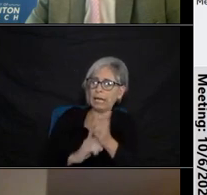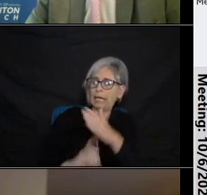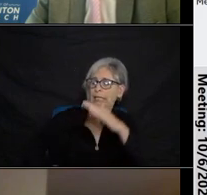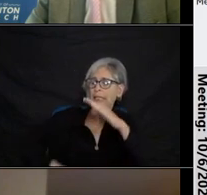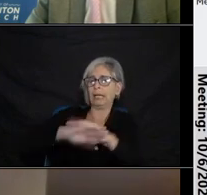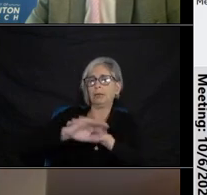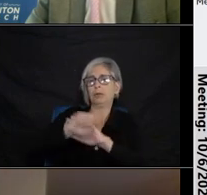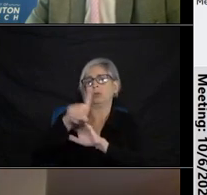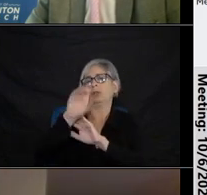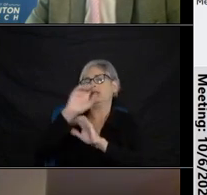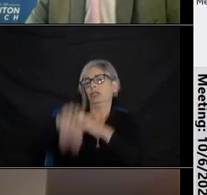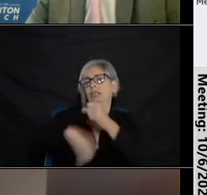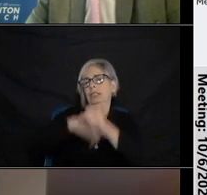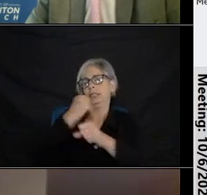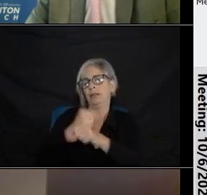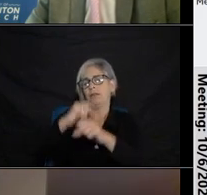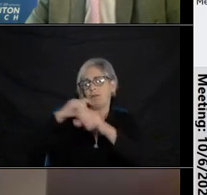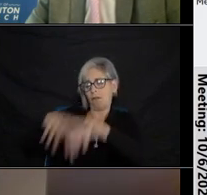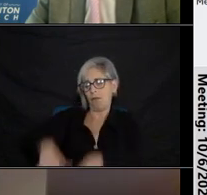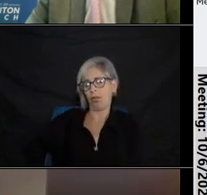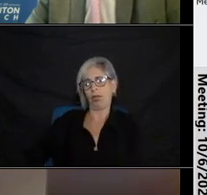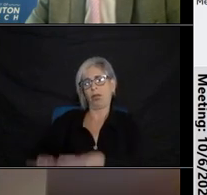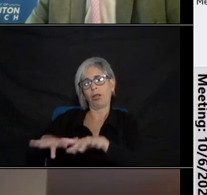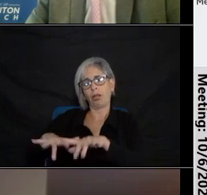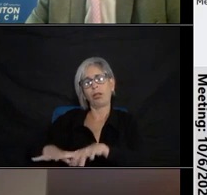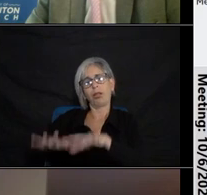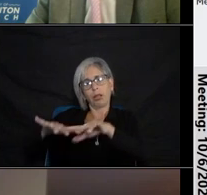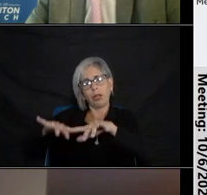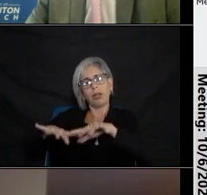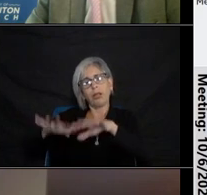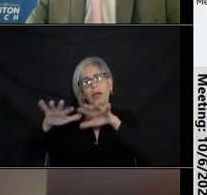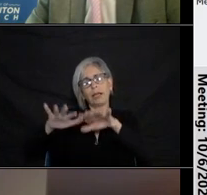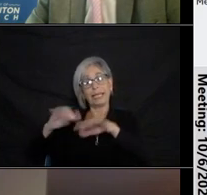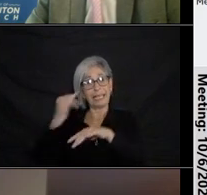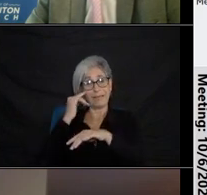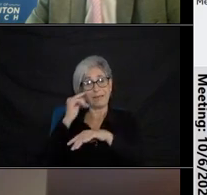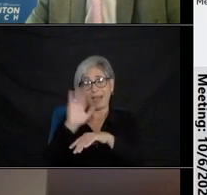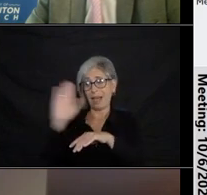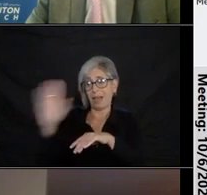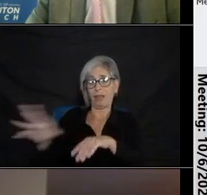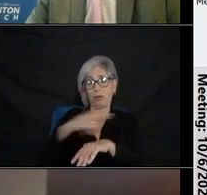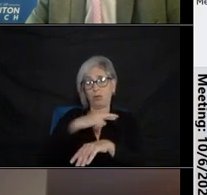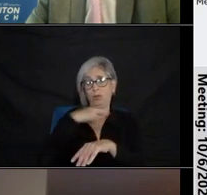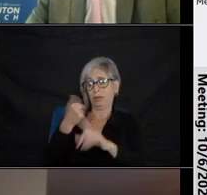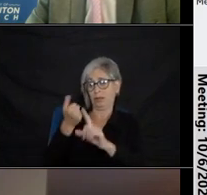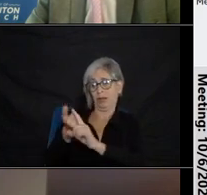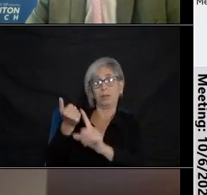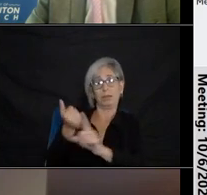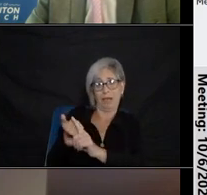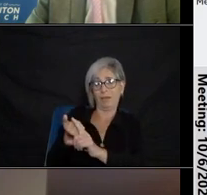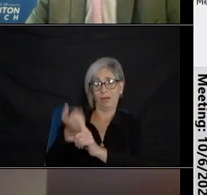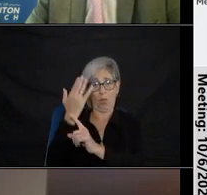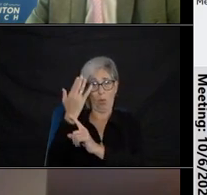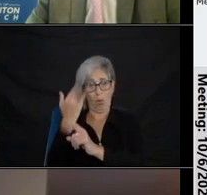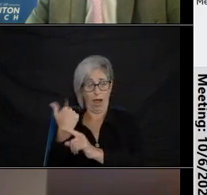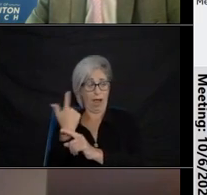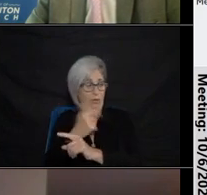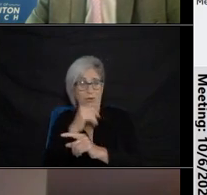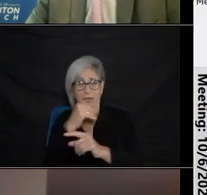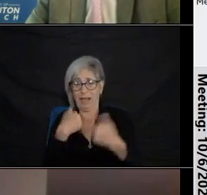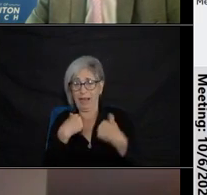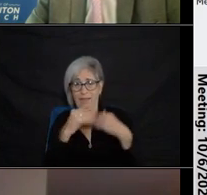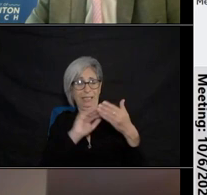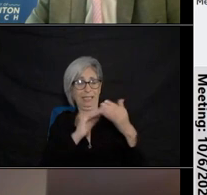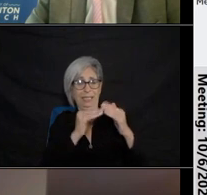100-year flooding. If it is not up to the 100-year flooding, then they will be at their own risk to replat, because we will not, as the city, will